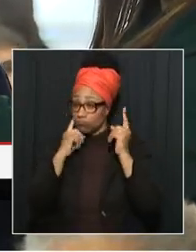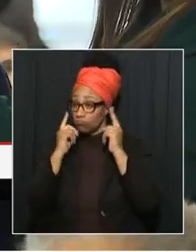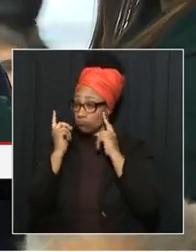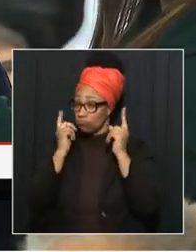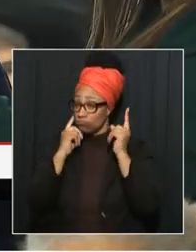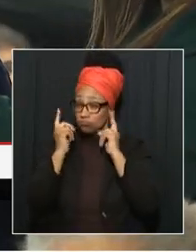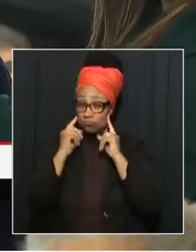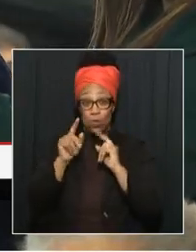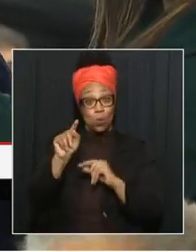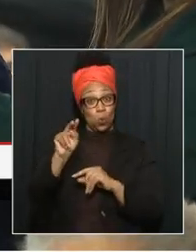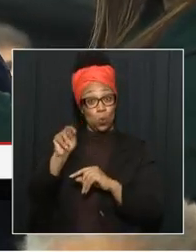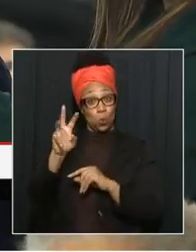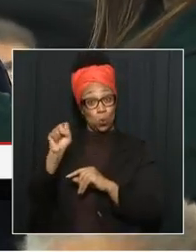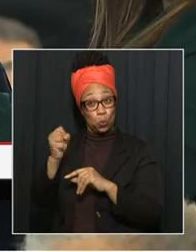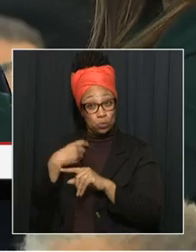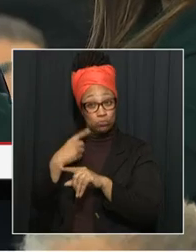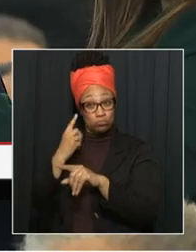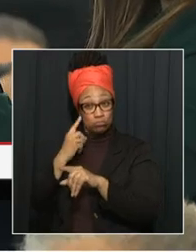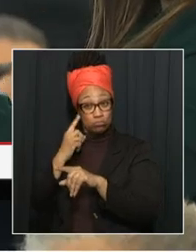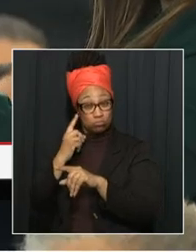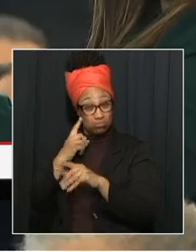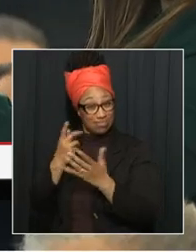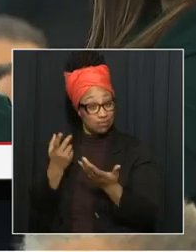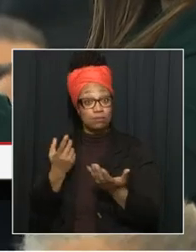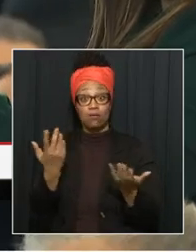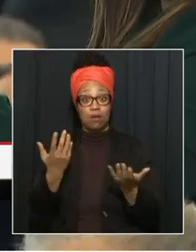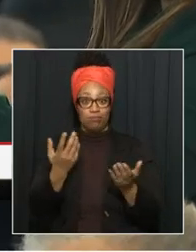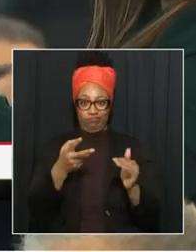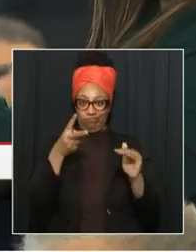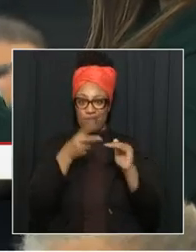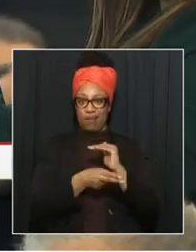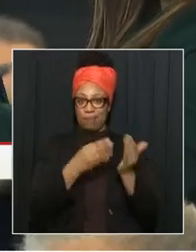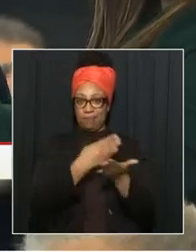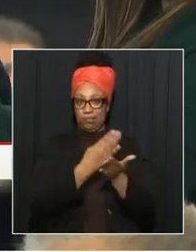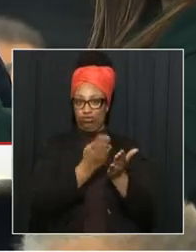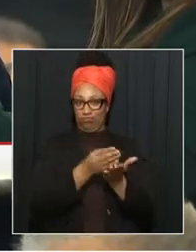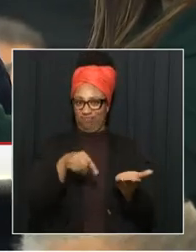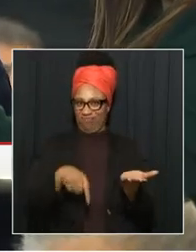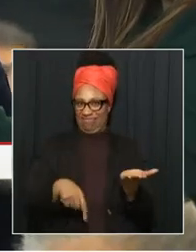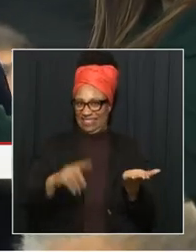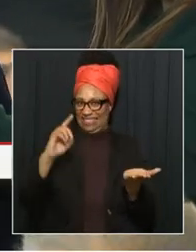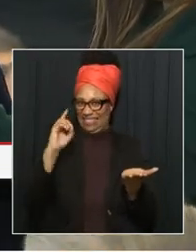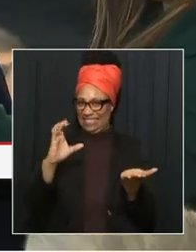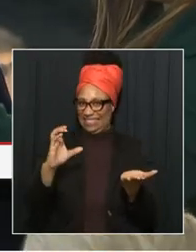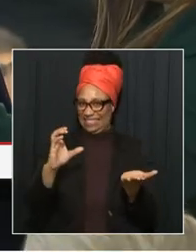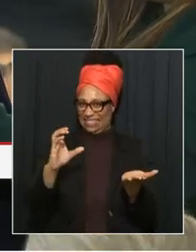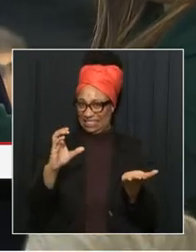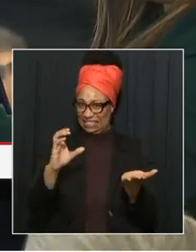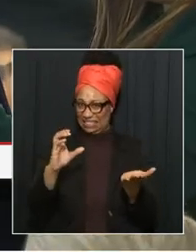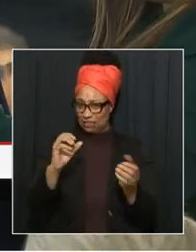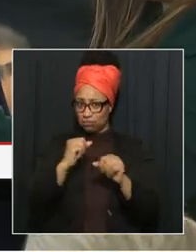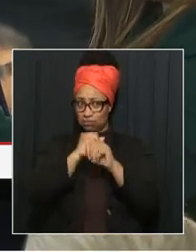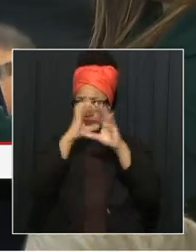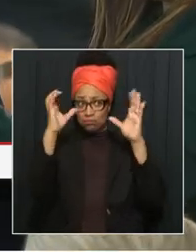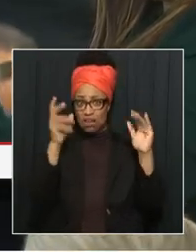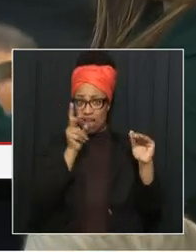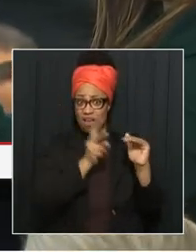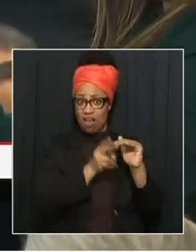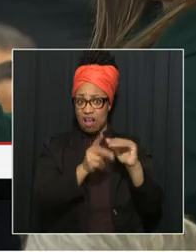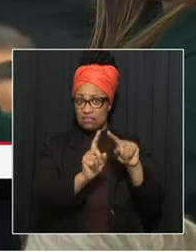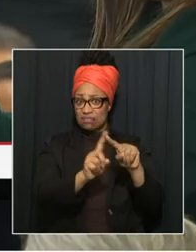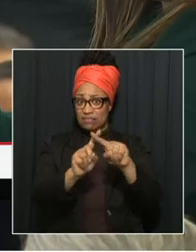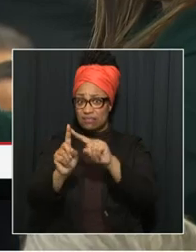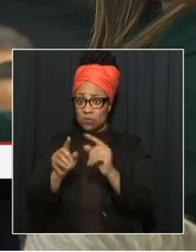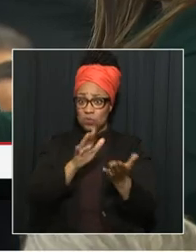cutting budgets in D.C. for different things, schools,